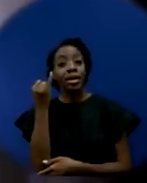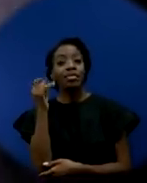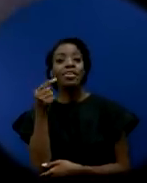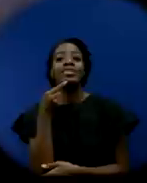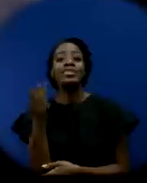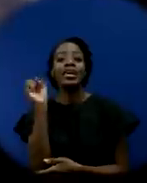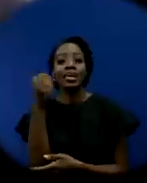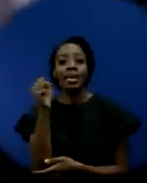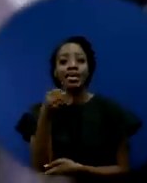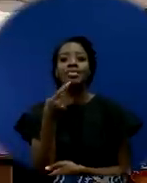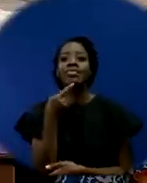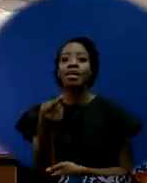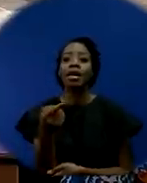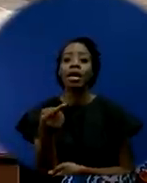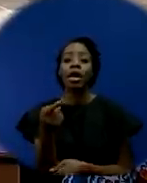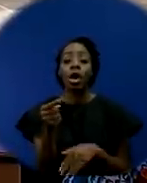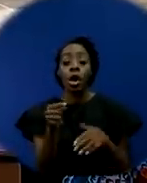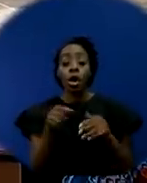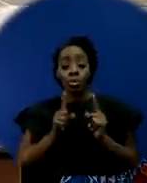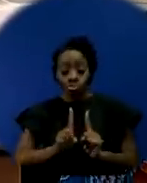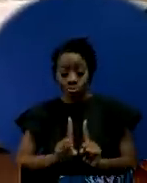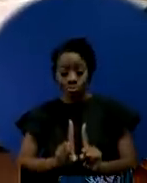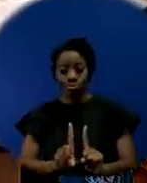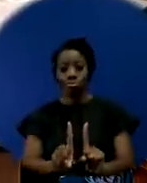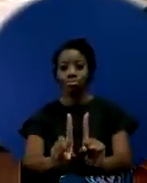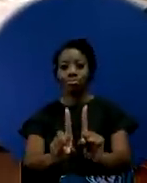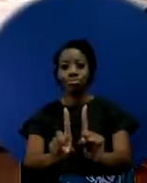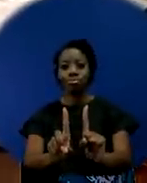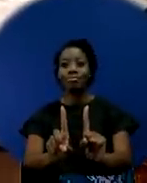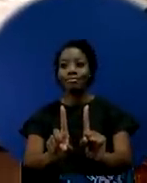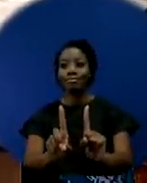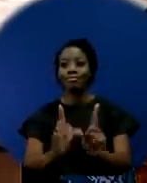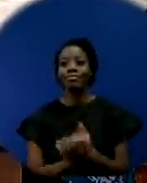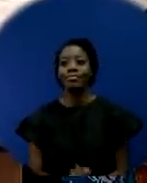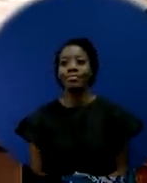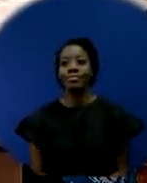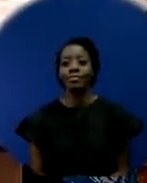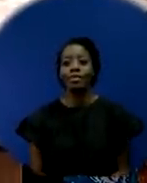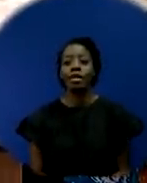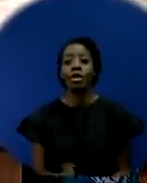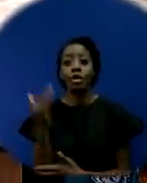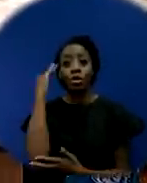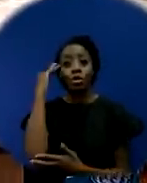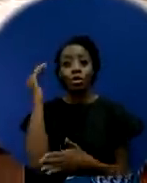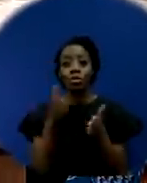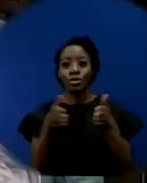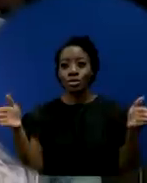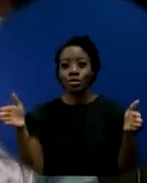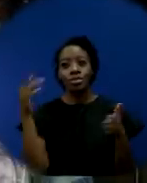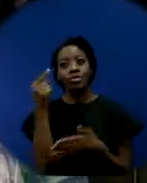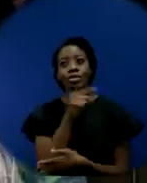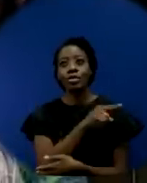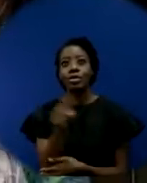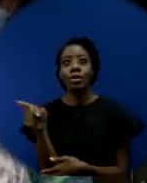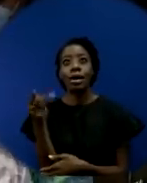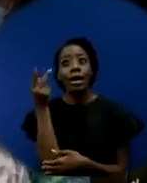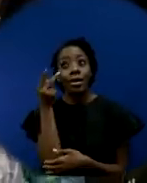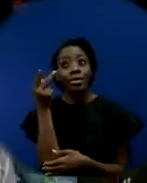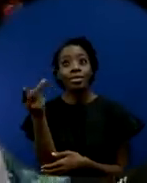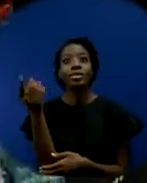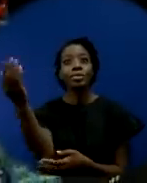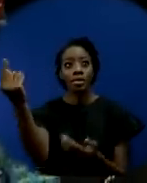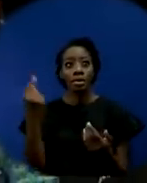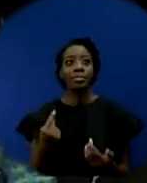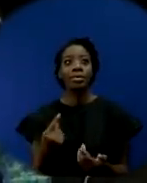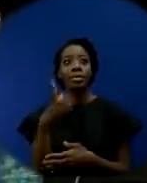I'll walk with you. Can't walk for you. Come on, tell him to get on down there. You know there's room for you. Come on. I see you coming, sis. God bless